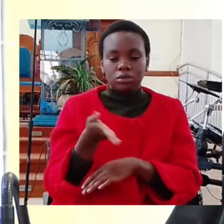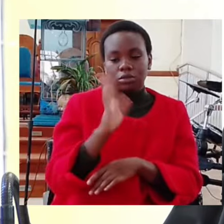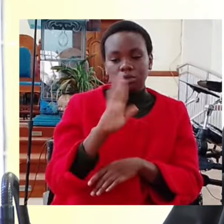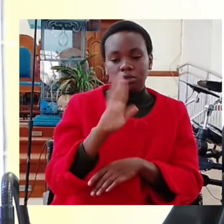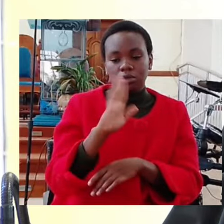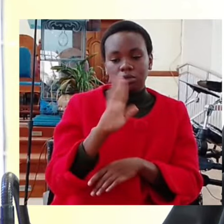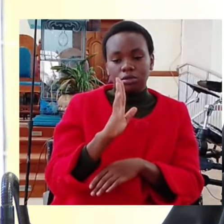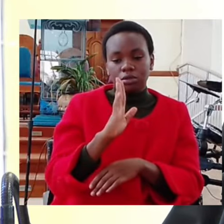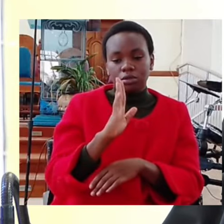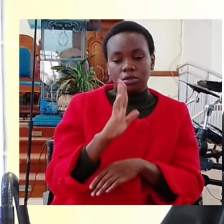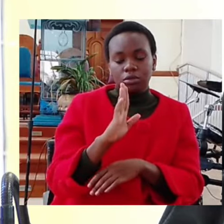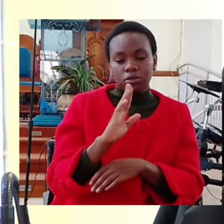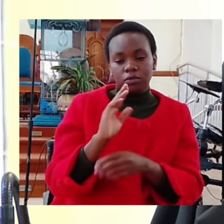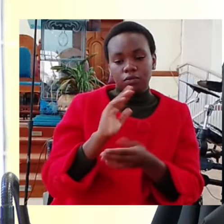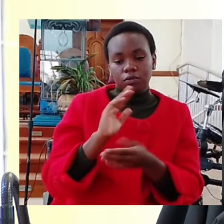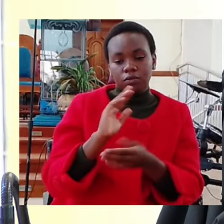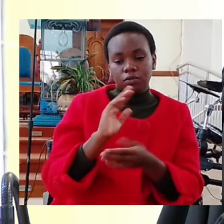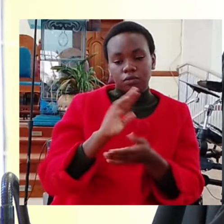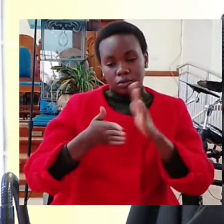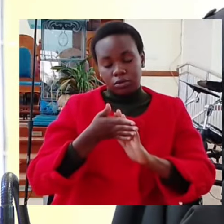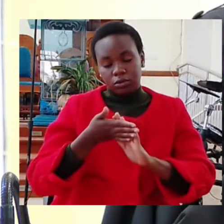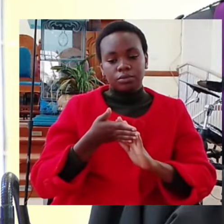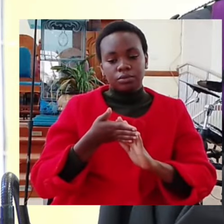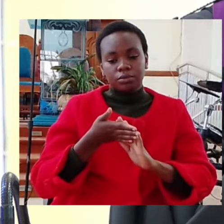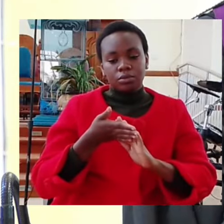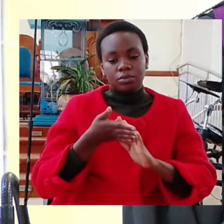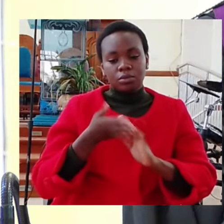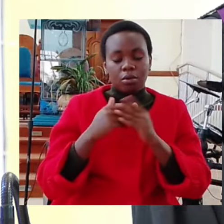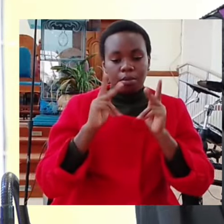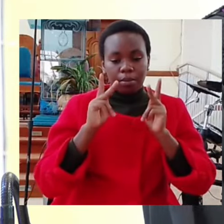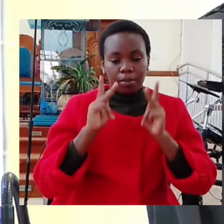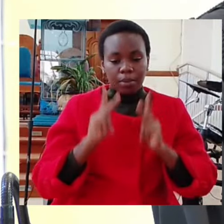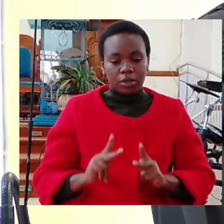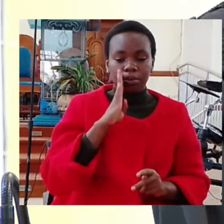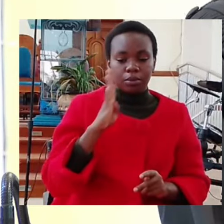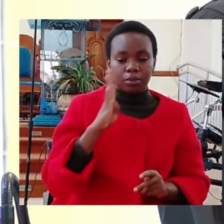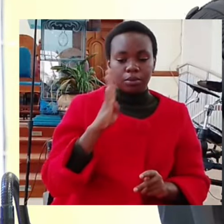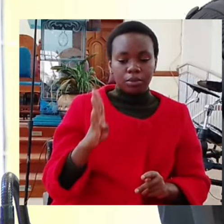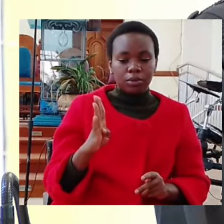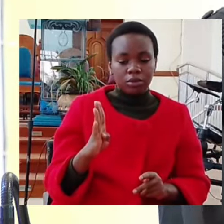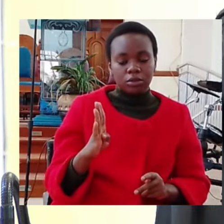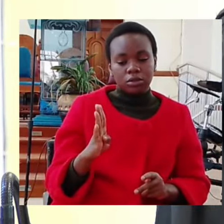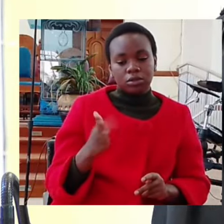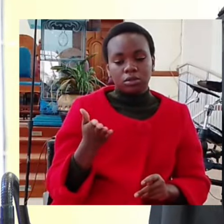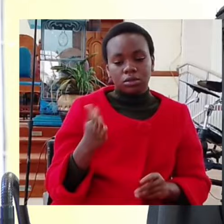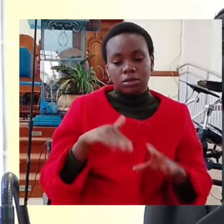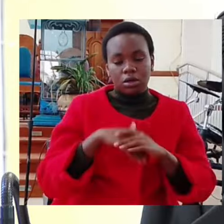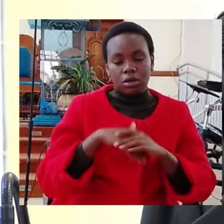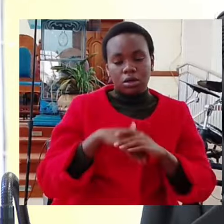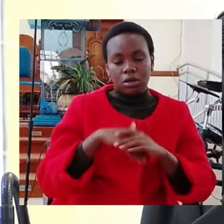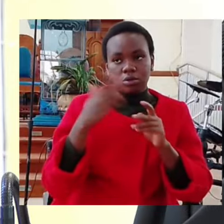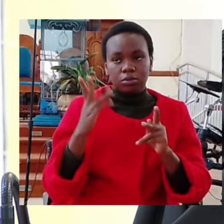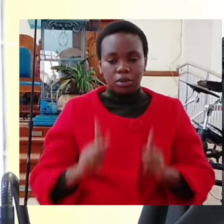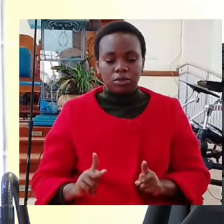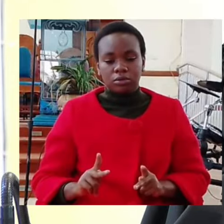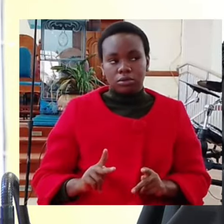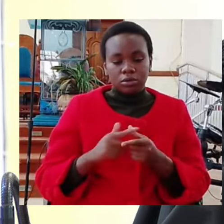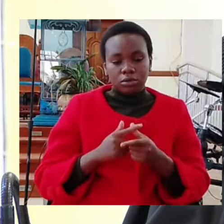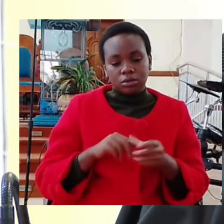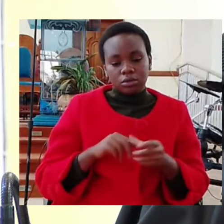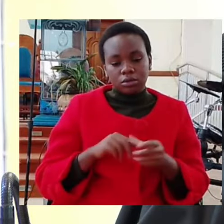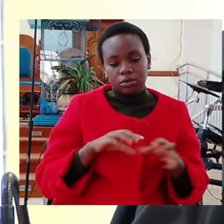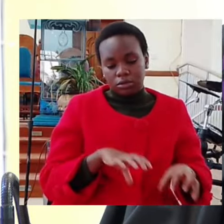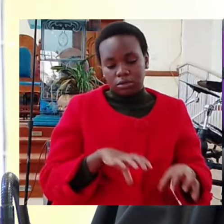muno. Aduanea mare Thessalonike, they were being persecuted by outsiders. Maro, manyari